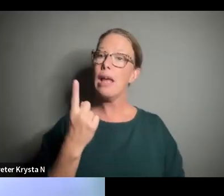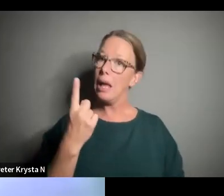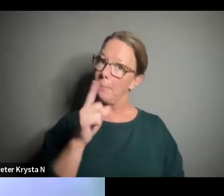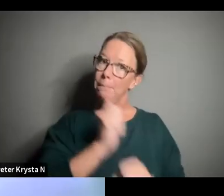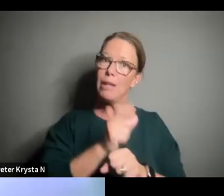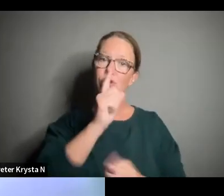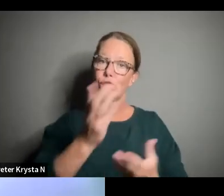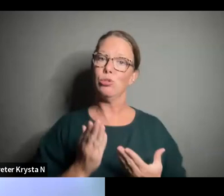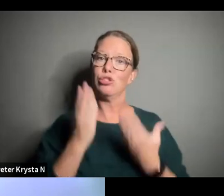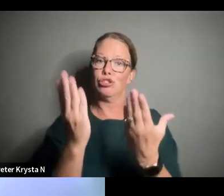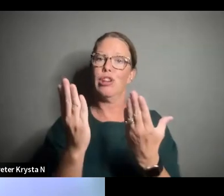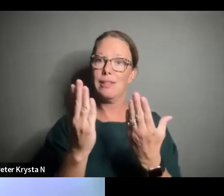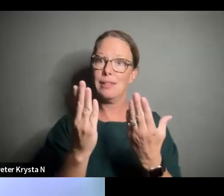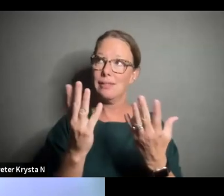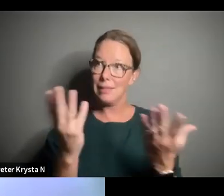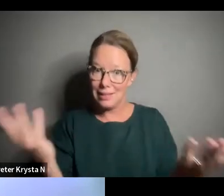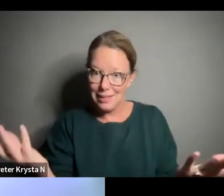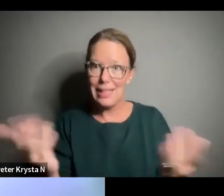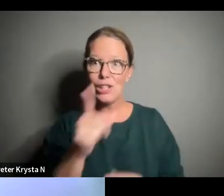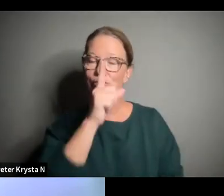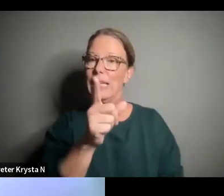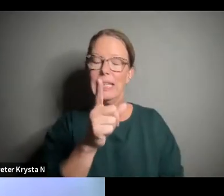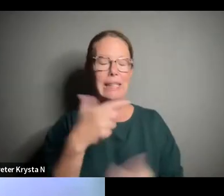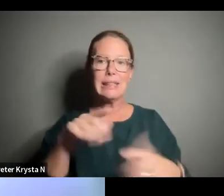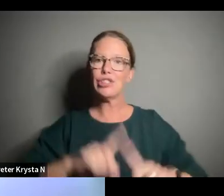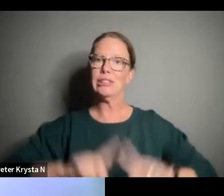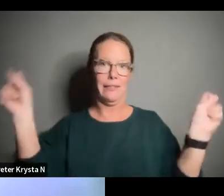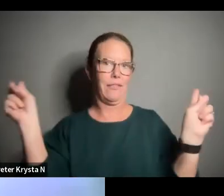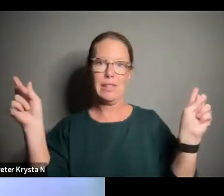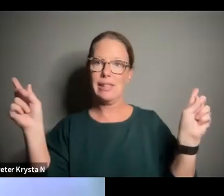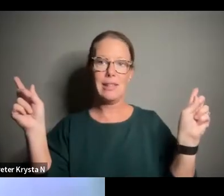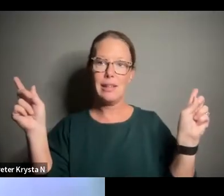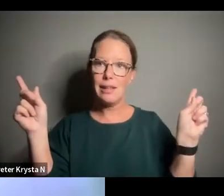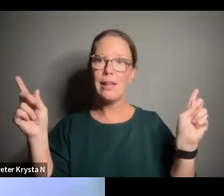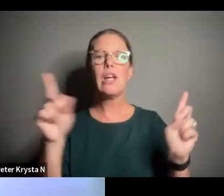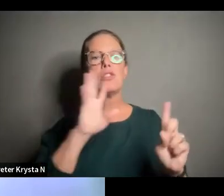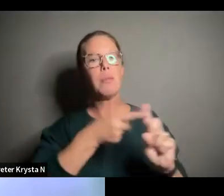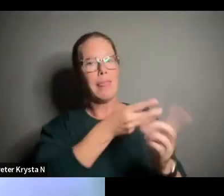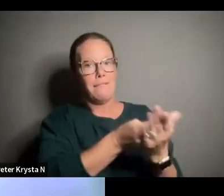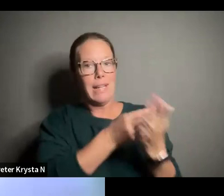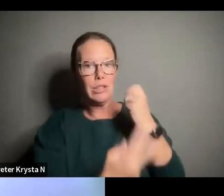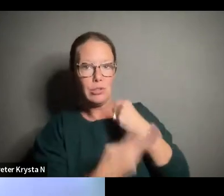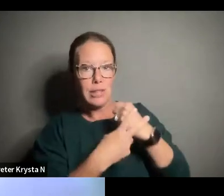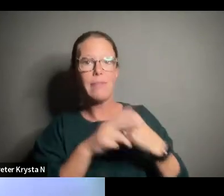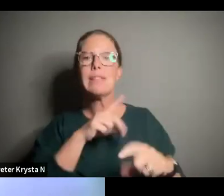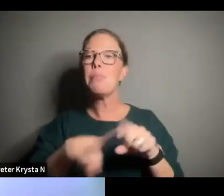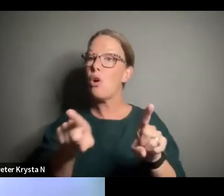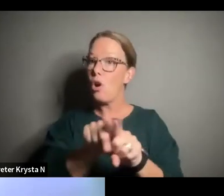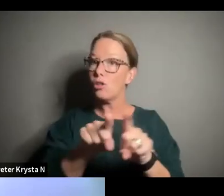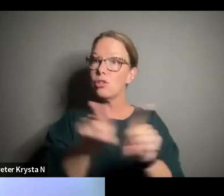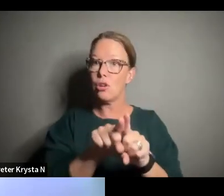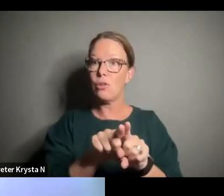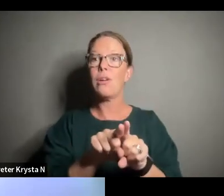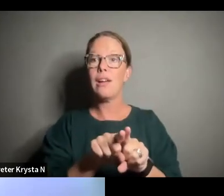suggest this, because my goodness, it's such a difference. And you were talking about the financial savings, but also I